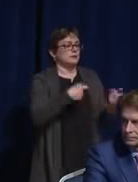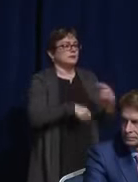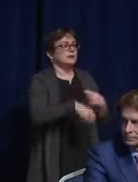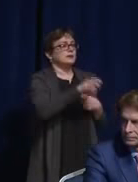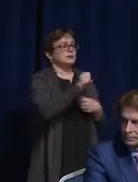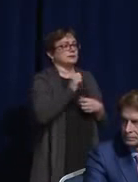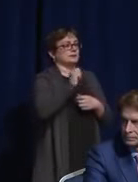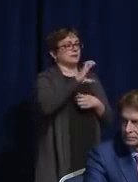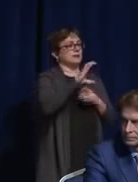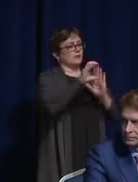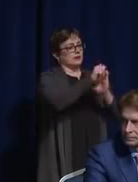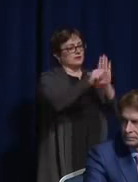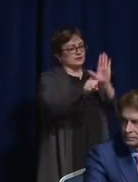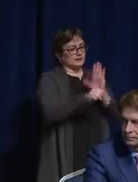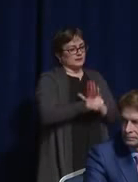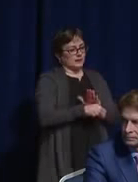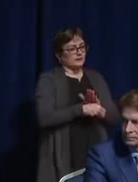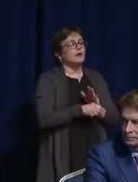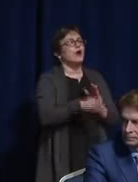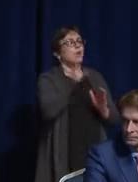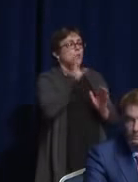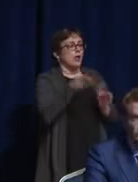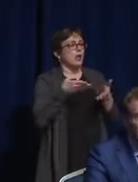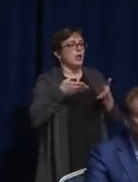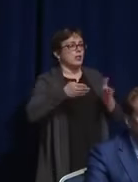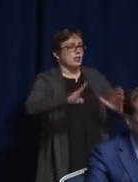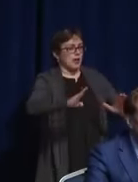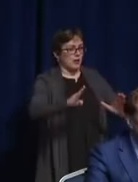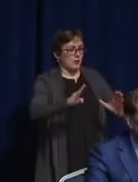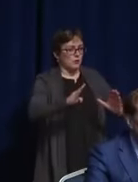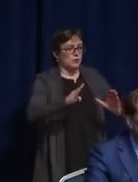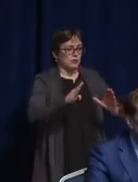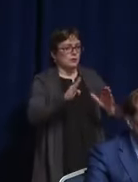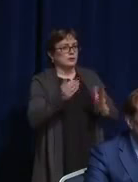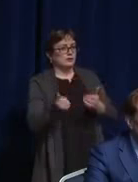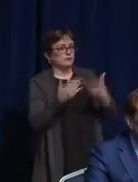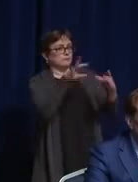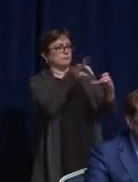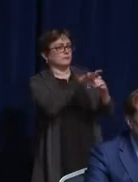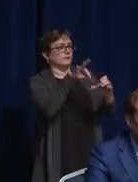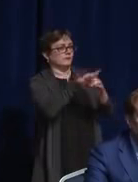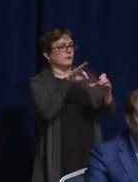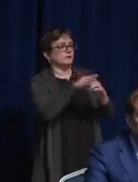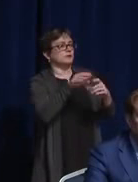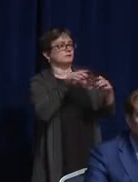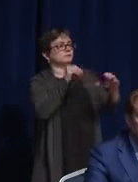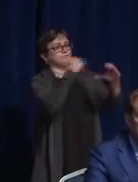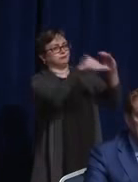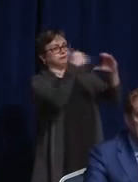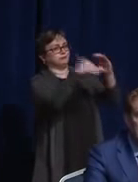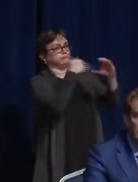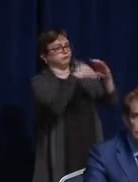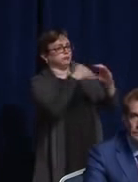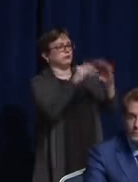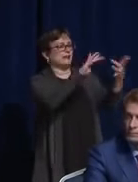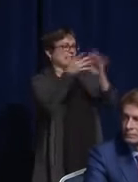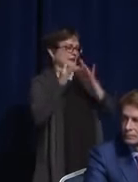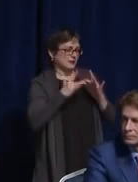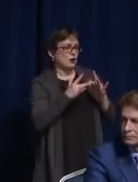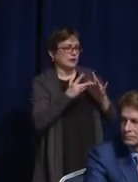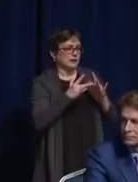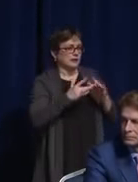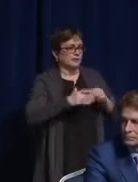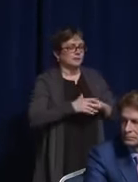allow candidate petitions to be submitted electronically. The Secretary of State's office will also be creating